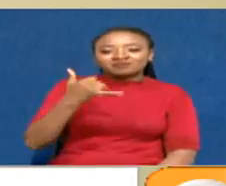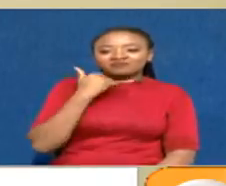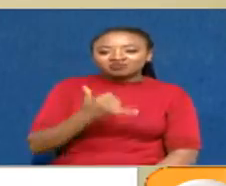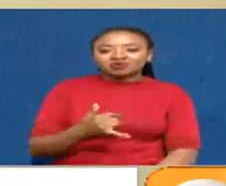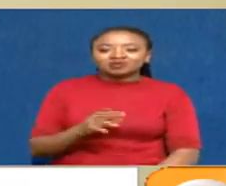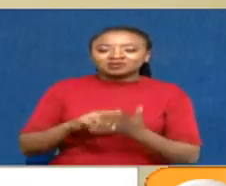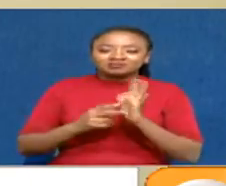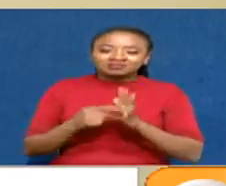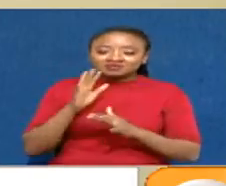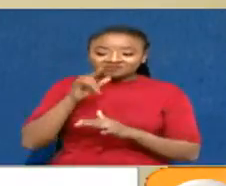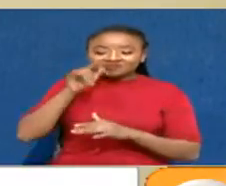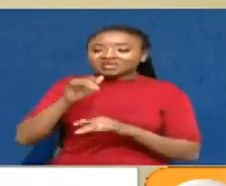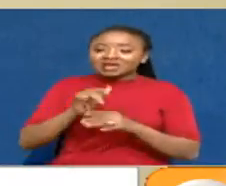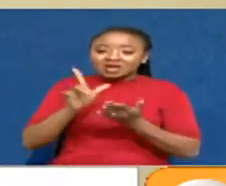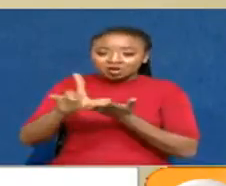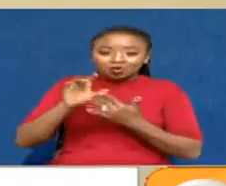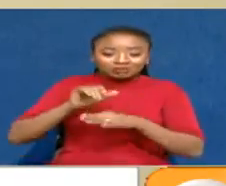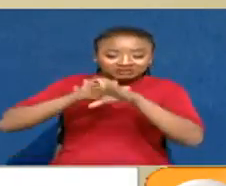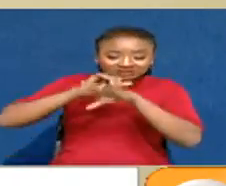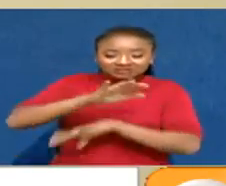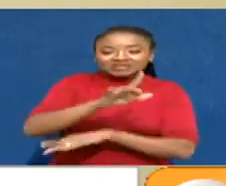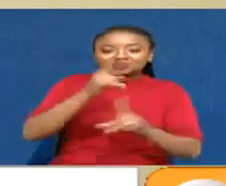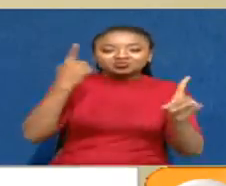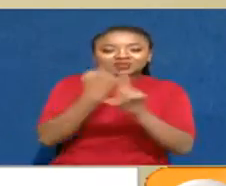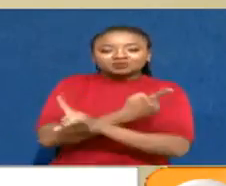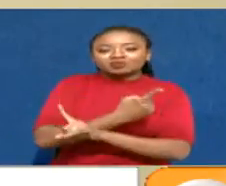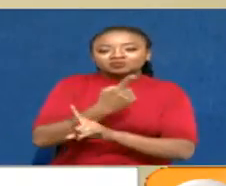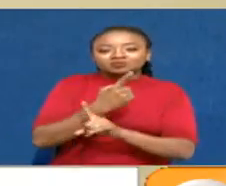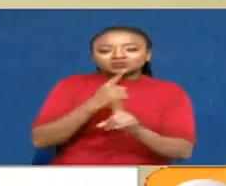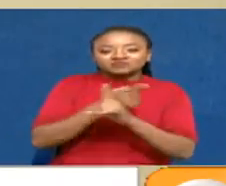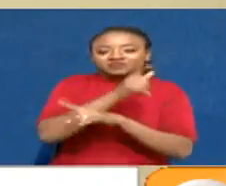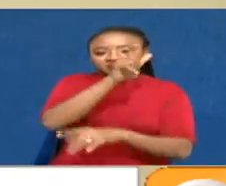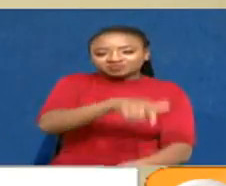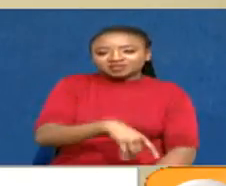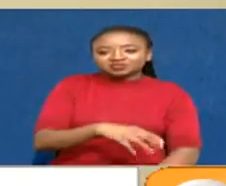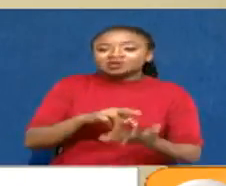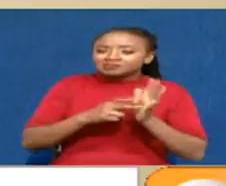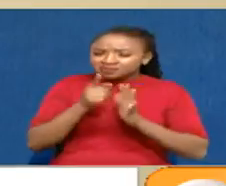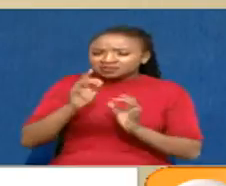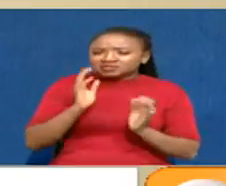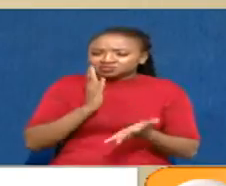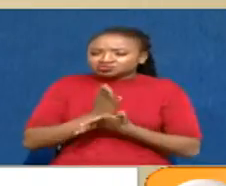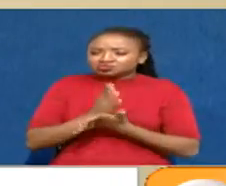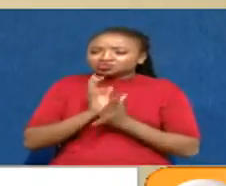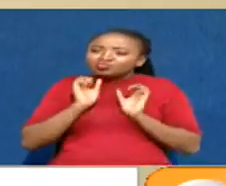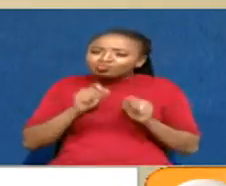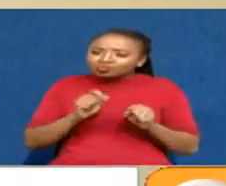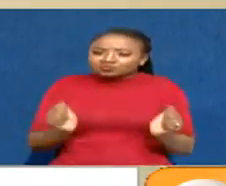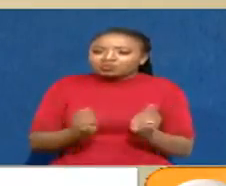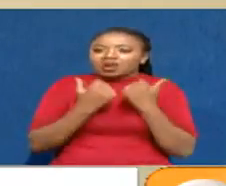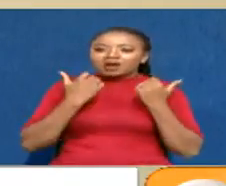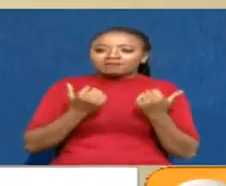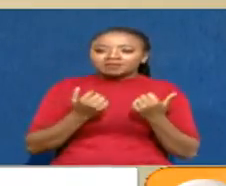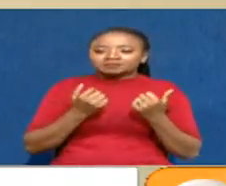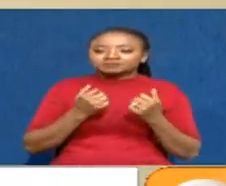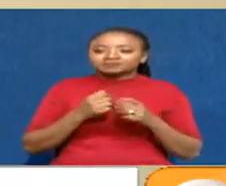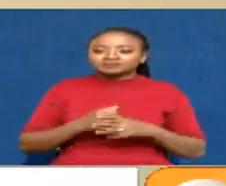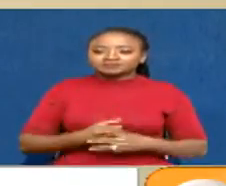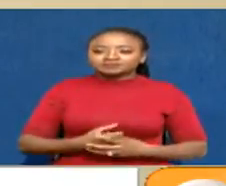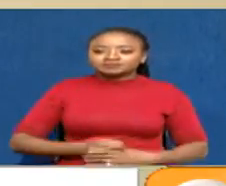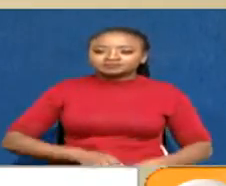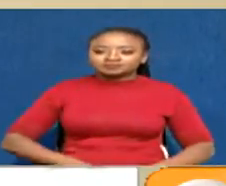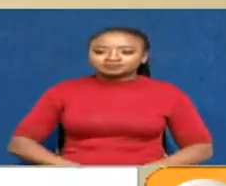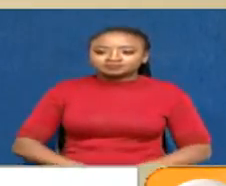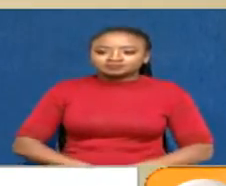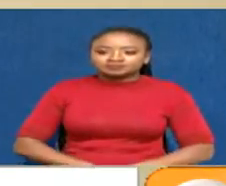a loan being dispersed to the wrong individual. Yeah. I think that's perhaps the only possible explanation